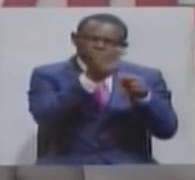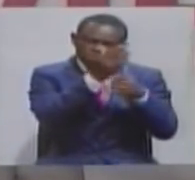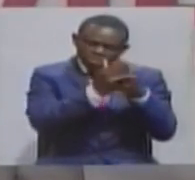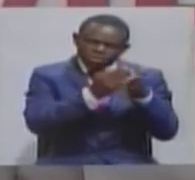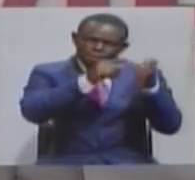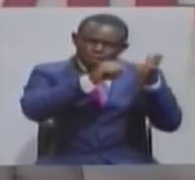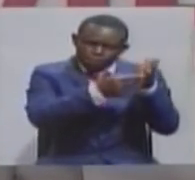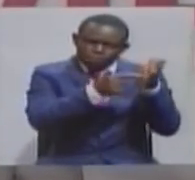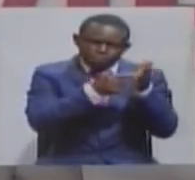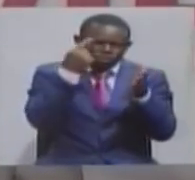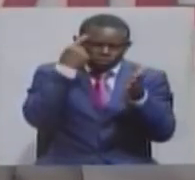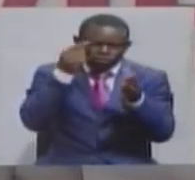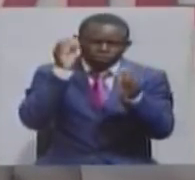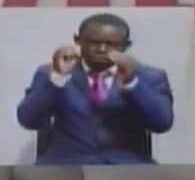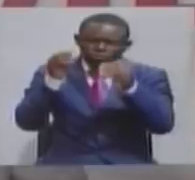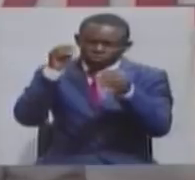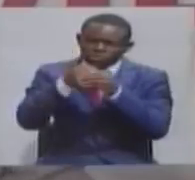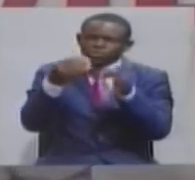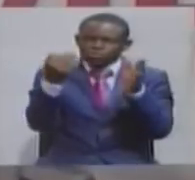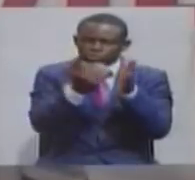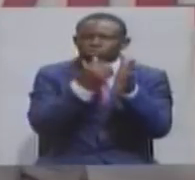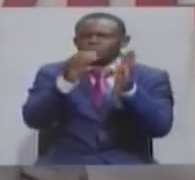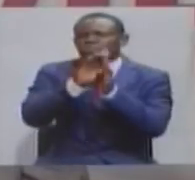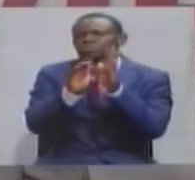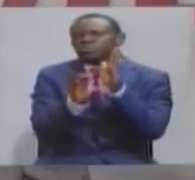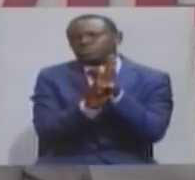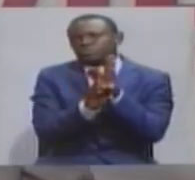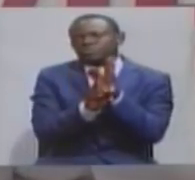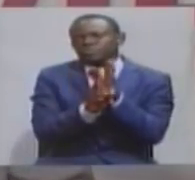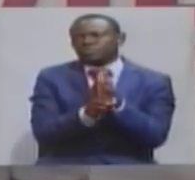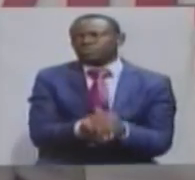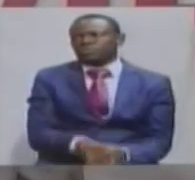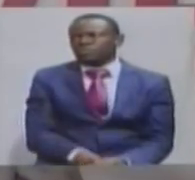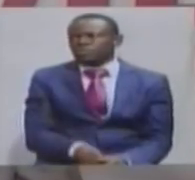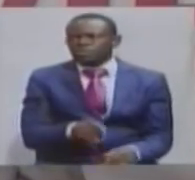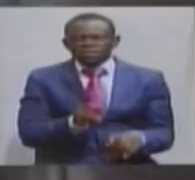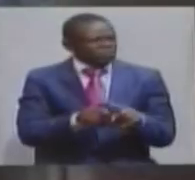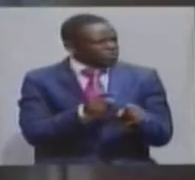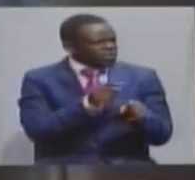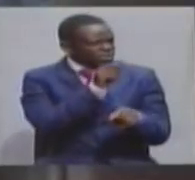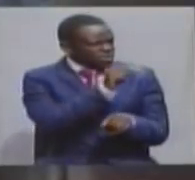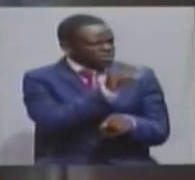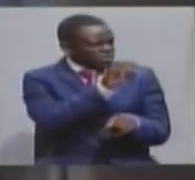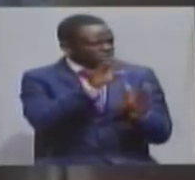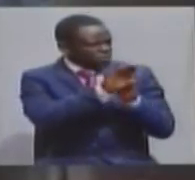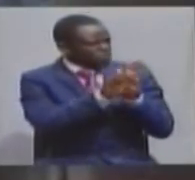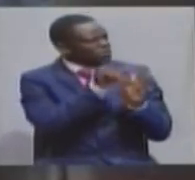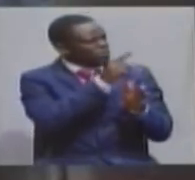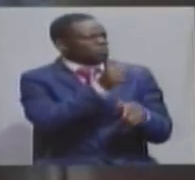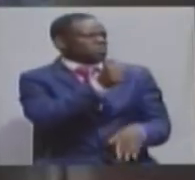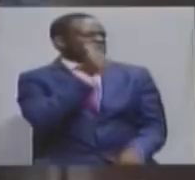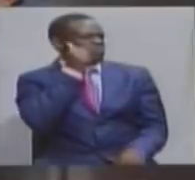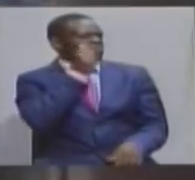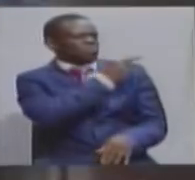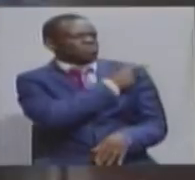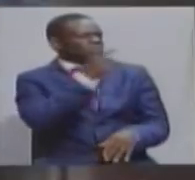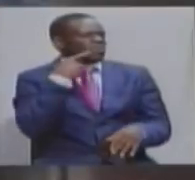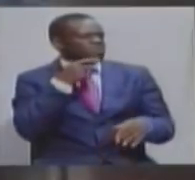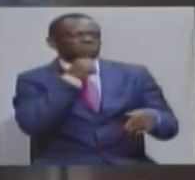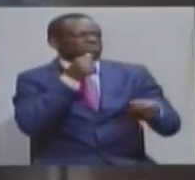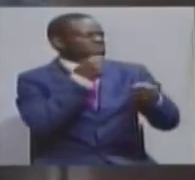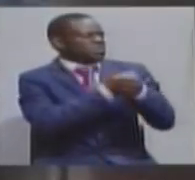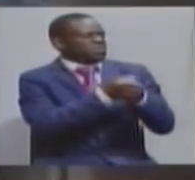NCC. And we allowed the tech committee to look at all these processes. That's a document you rejected and made to fail in Parliament. And then you got